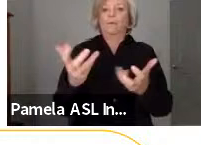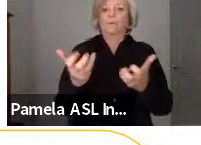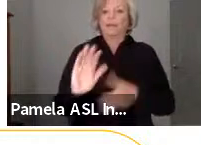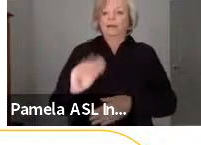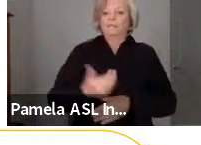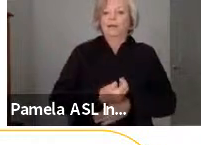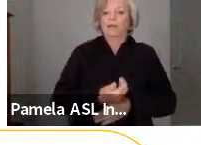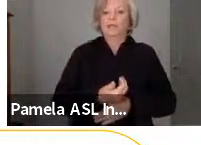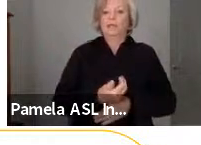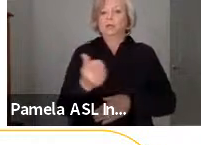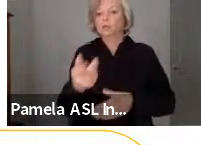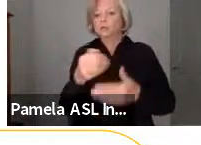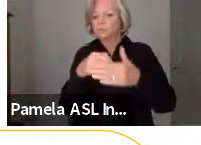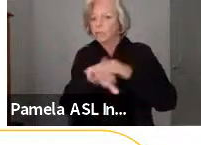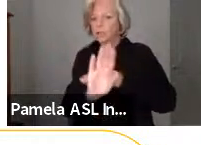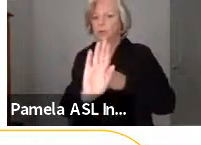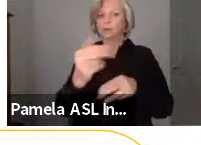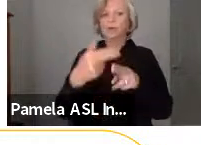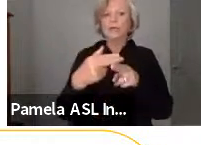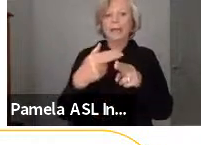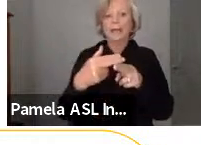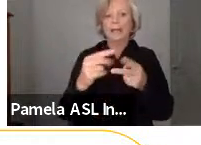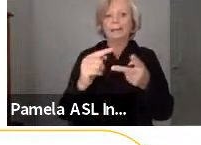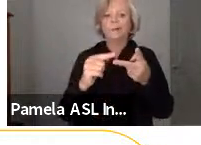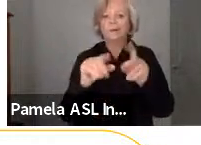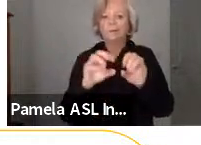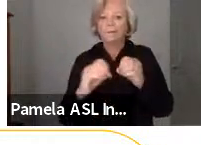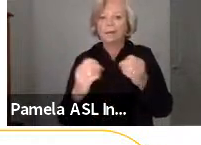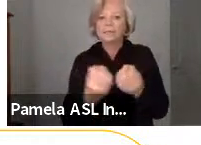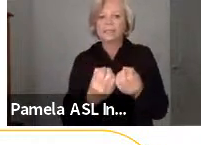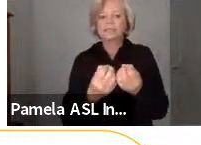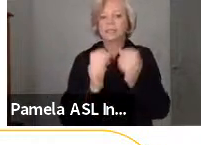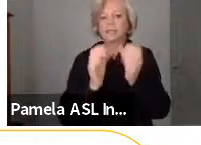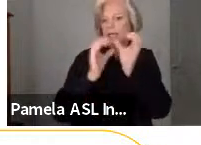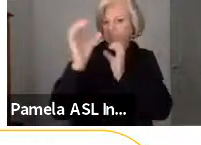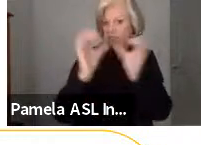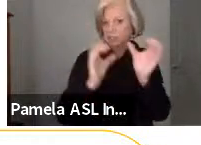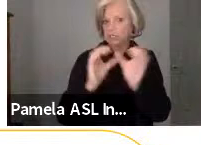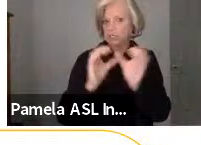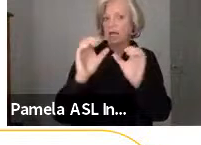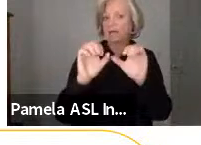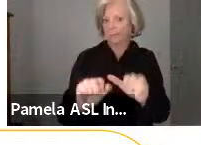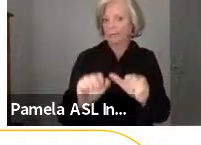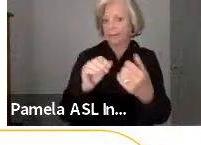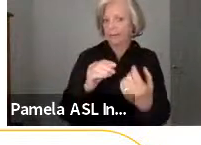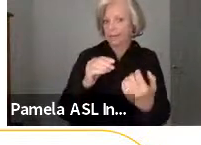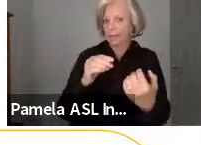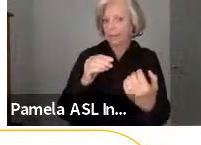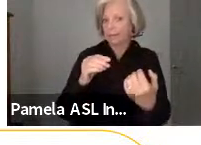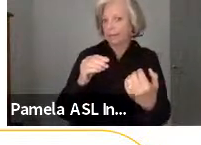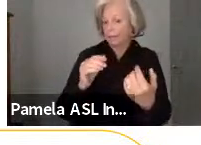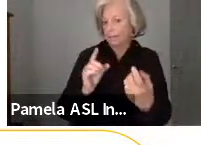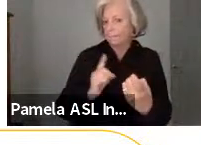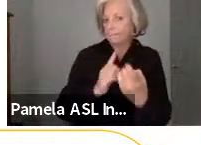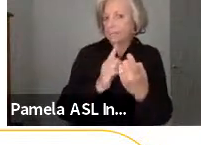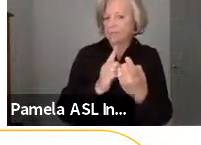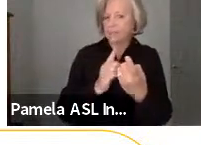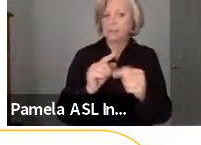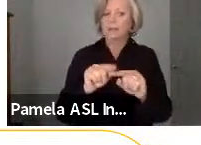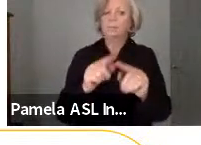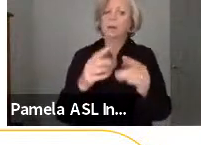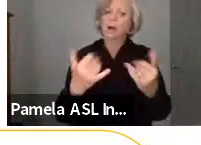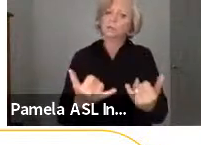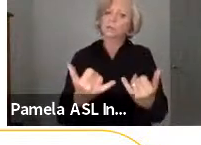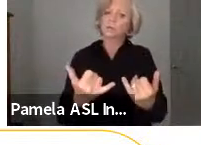name and organization in the chat, so we can meet you that way. We want to take a moment to acknowledge